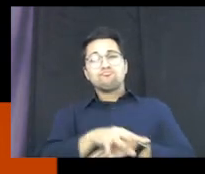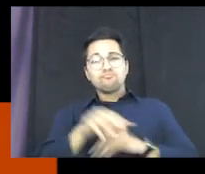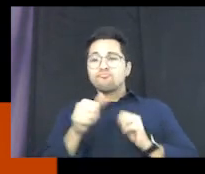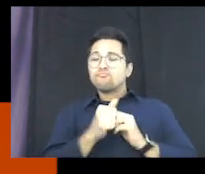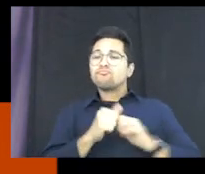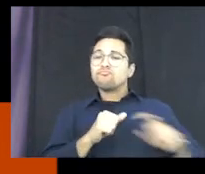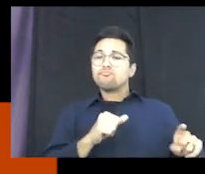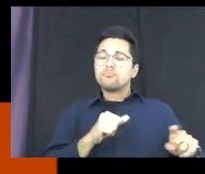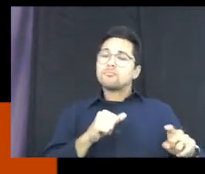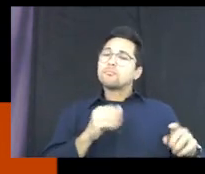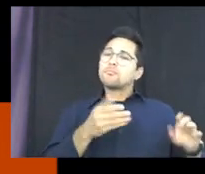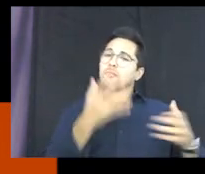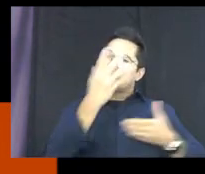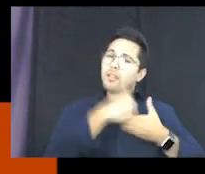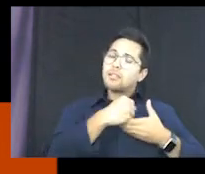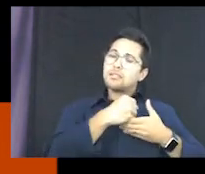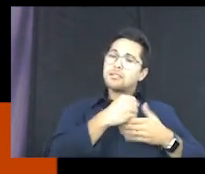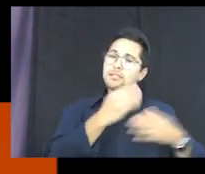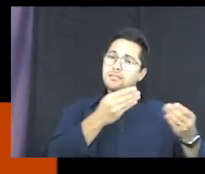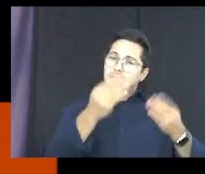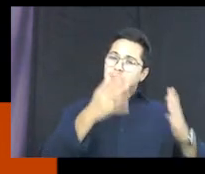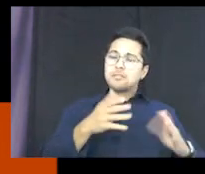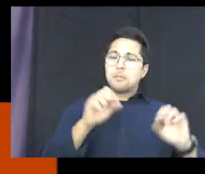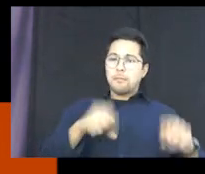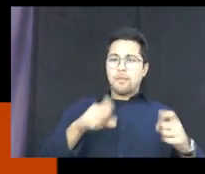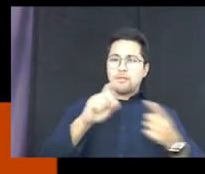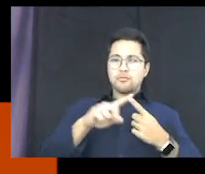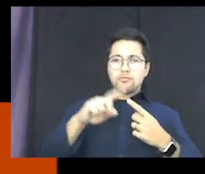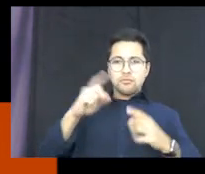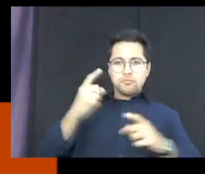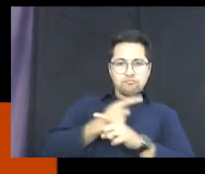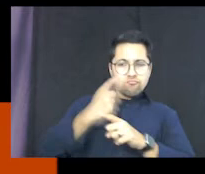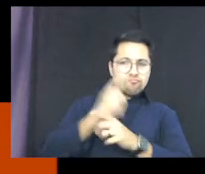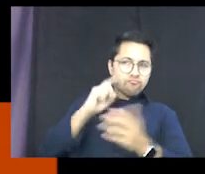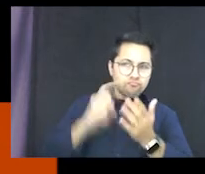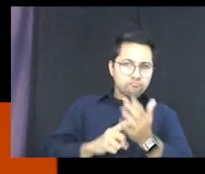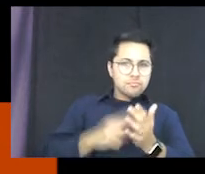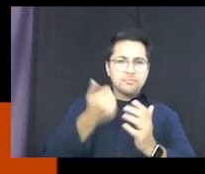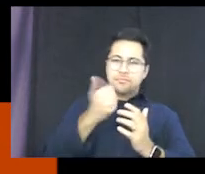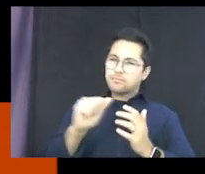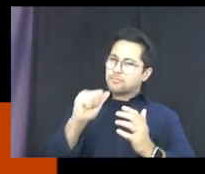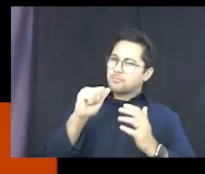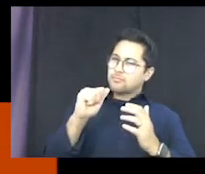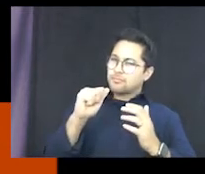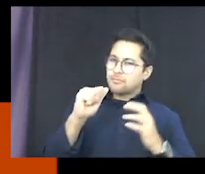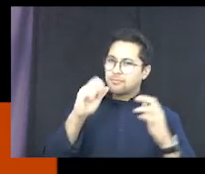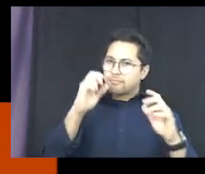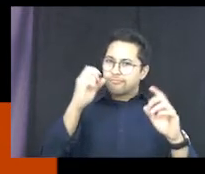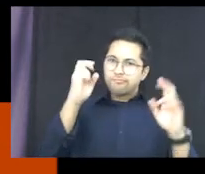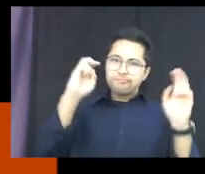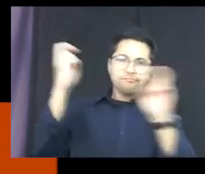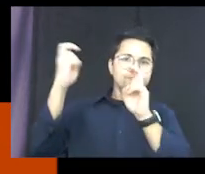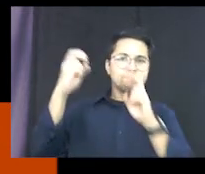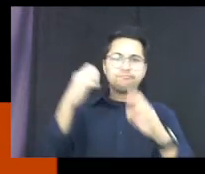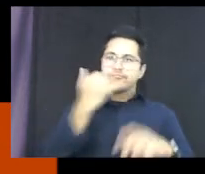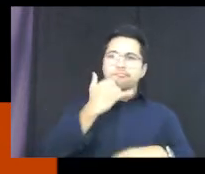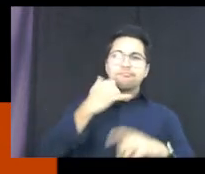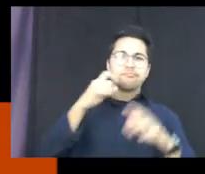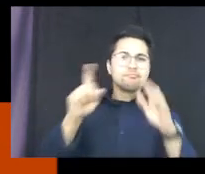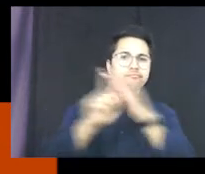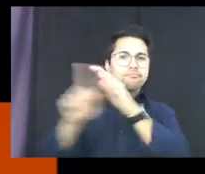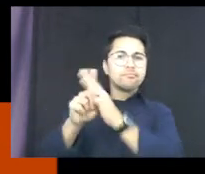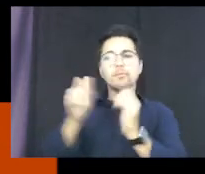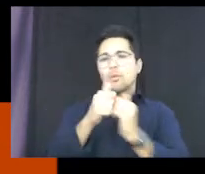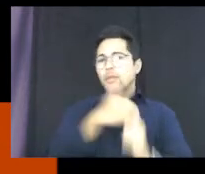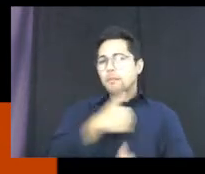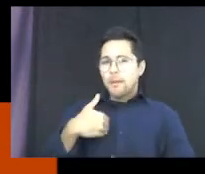an autistic facilitator's ability to properly acknowledge any incidents or issues that may emerge among